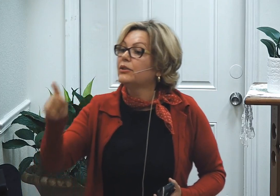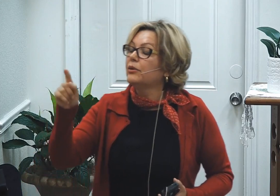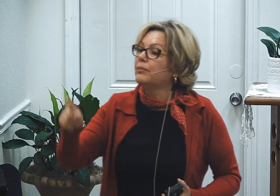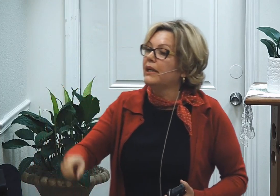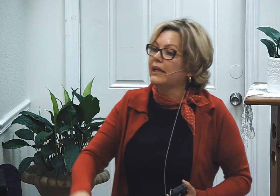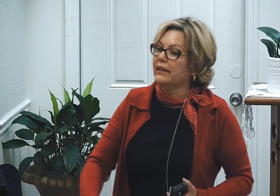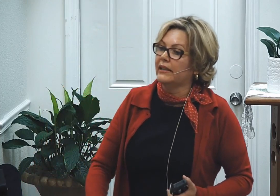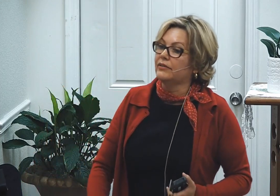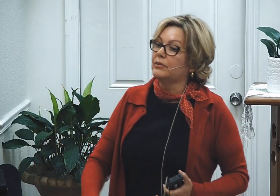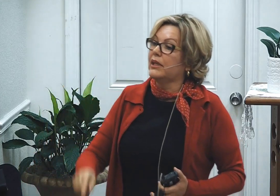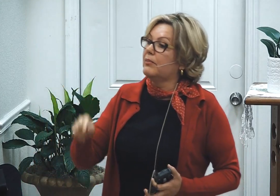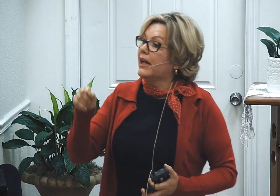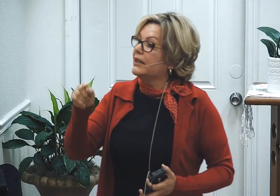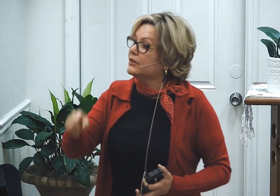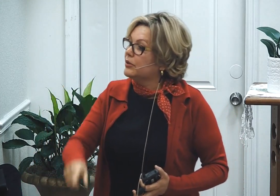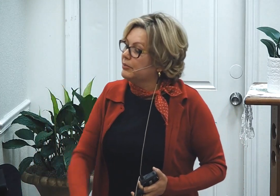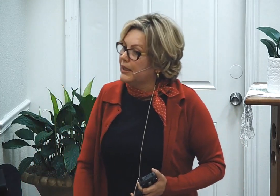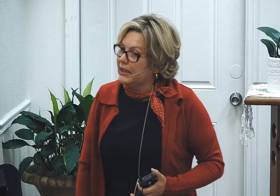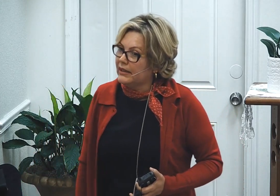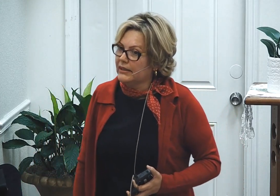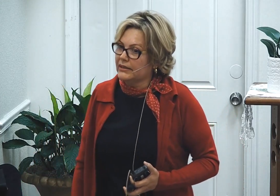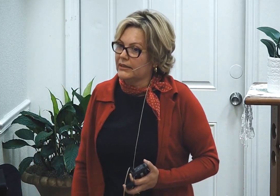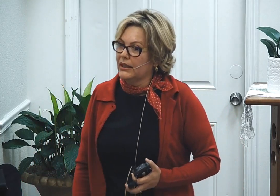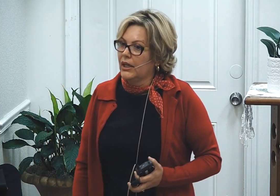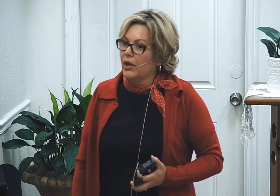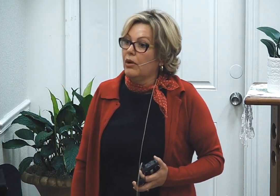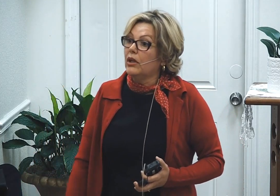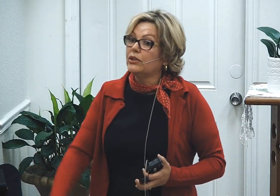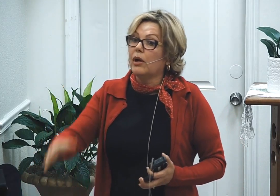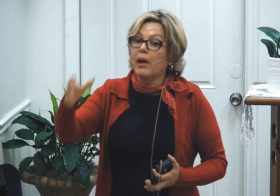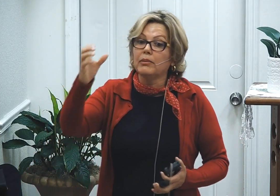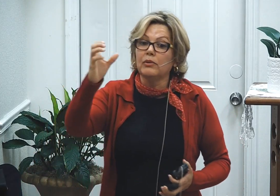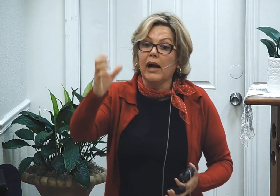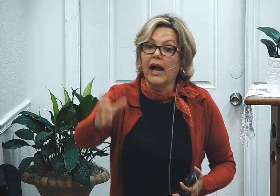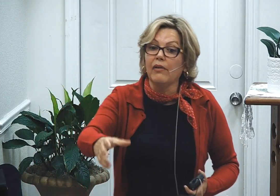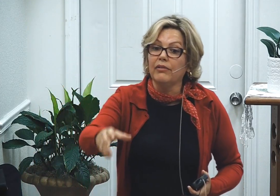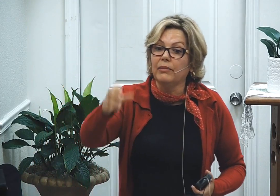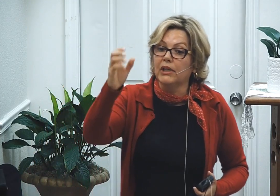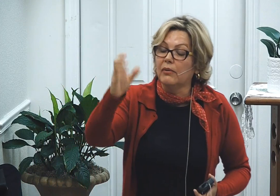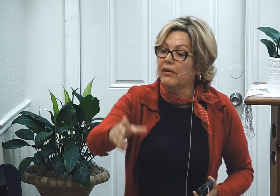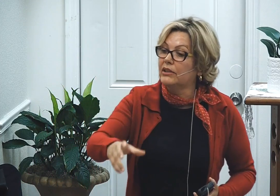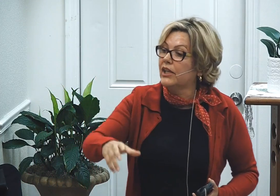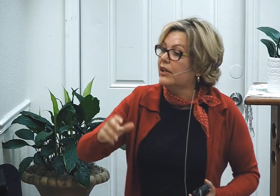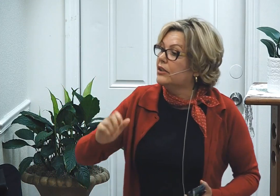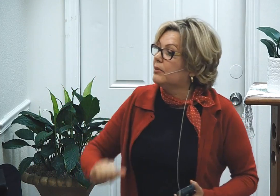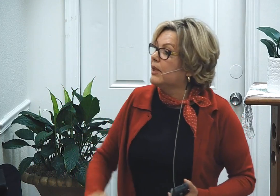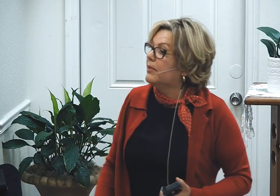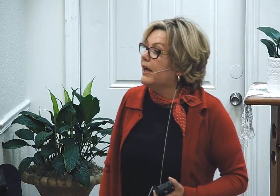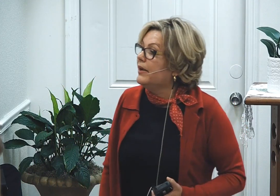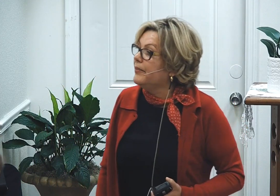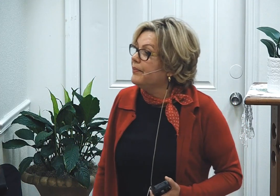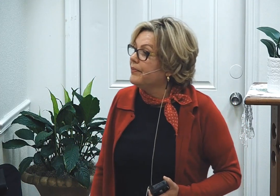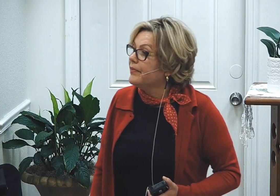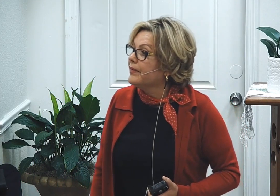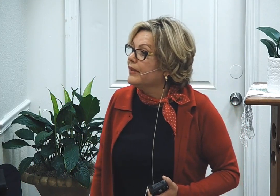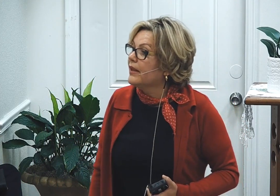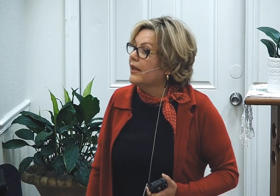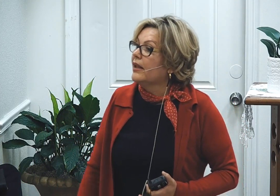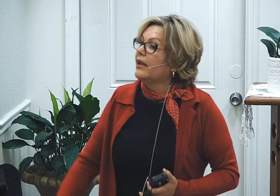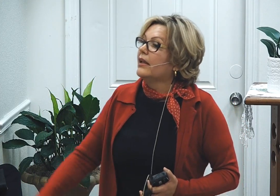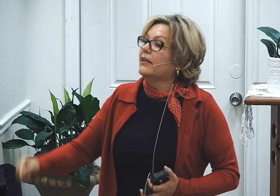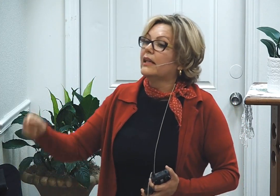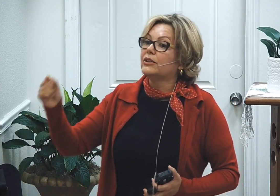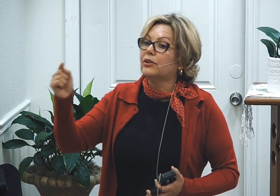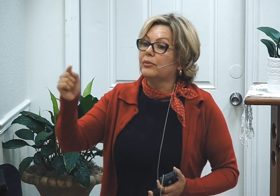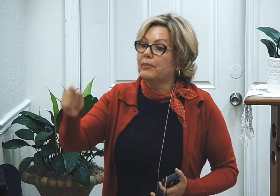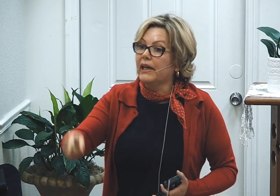What is it? Caleb? Oh, the trumpets. We're going to remember about the trumpets. When we drink a glass of water at home, what